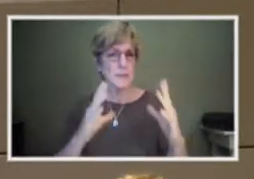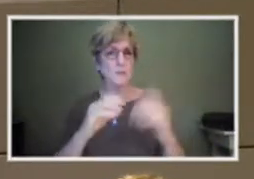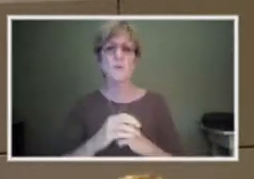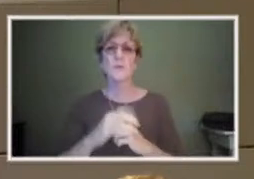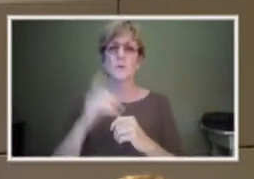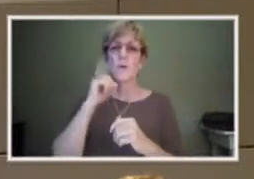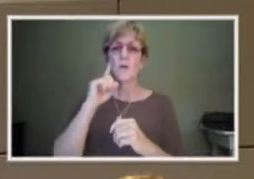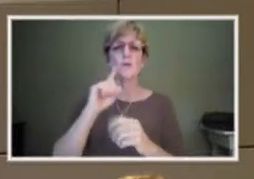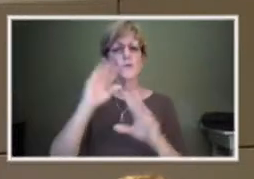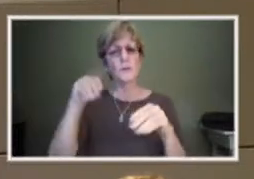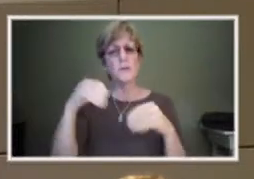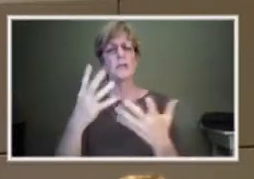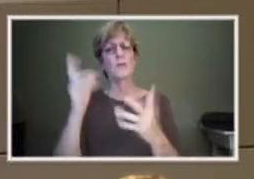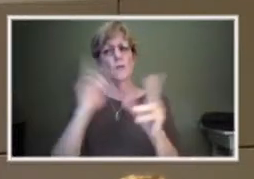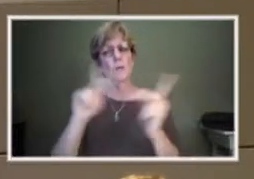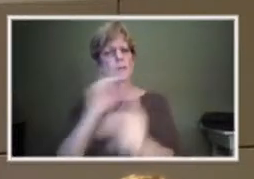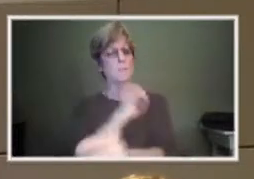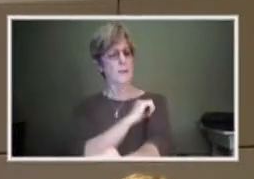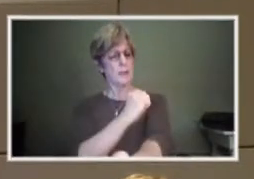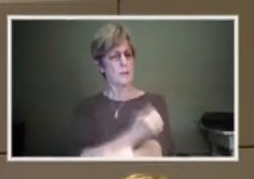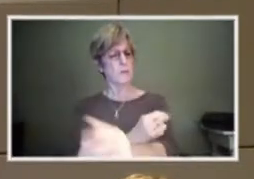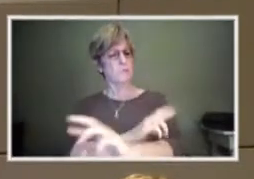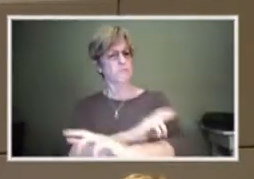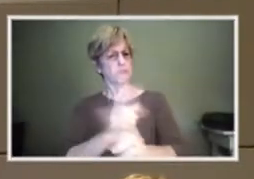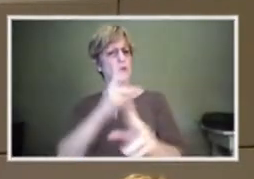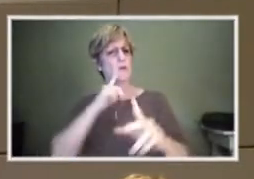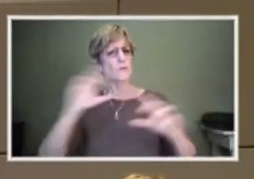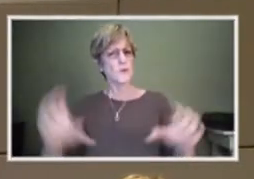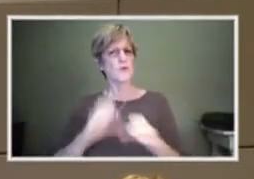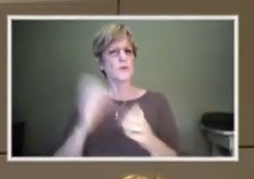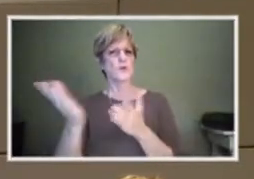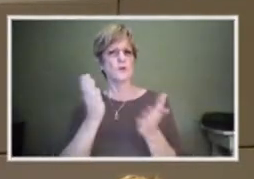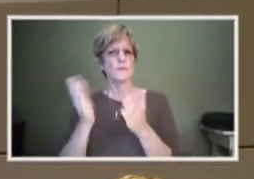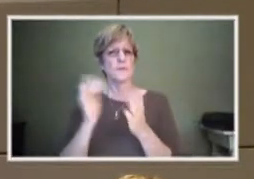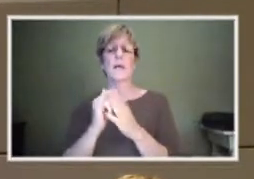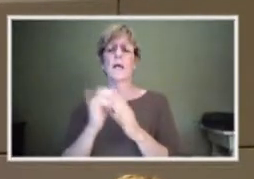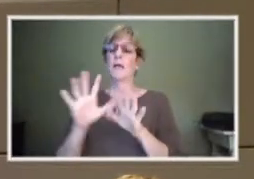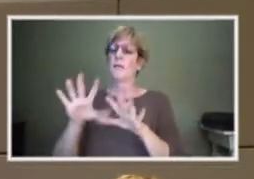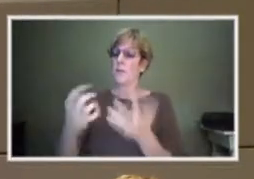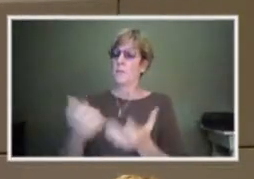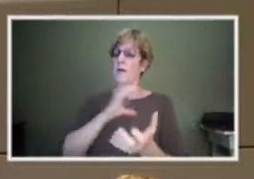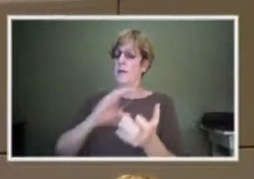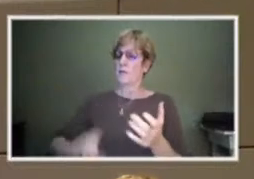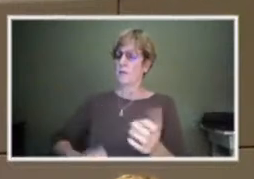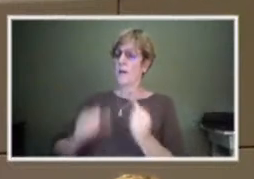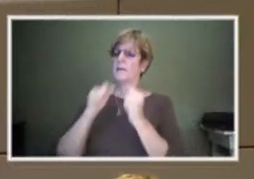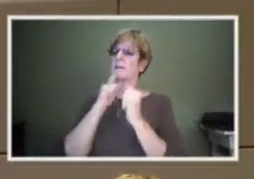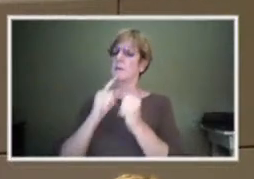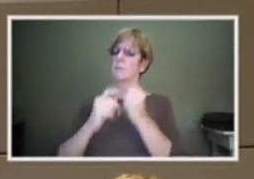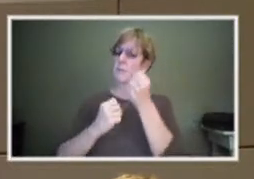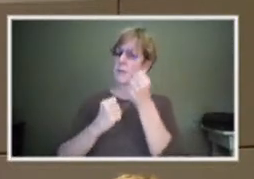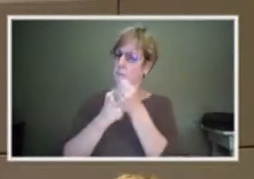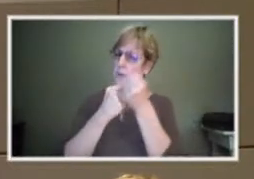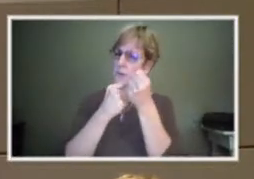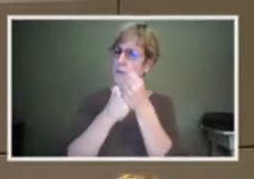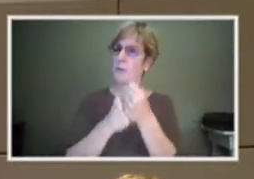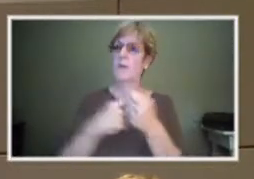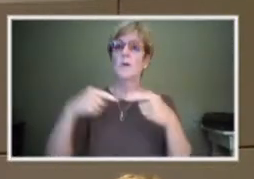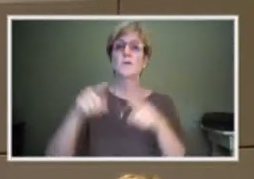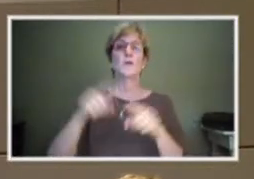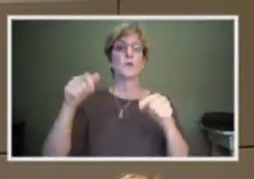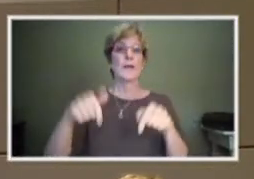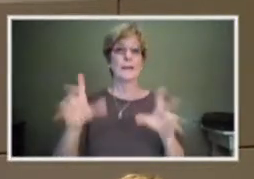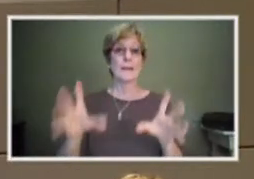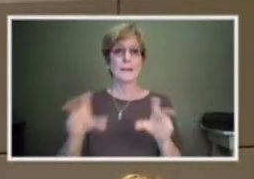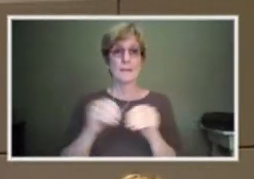equip your people for works of service so that the body of Christ may be built up. So during this meeting,